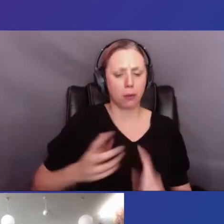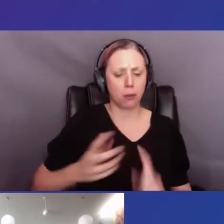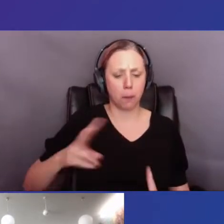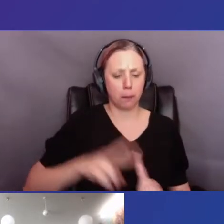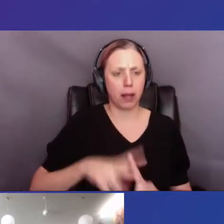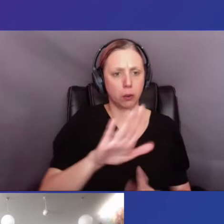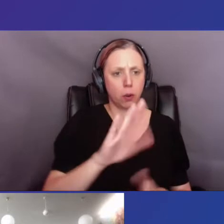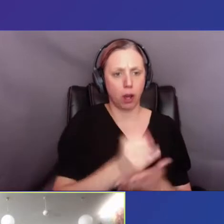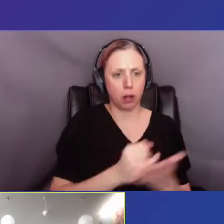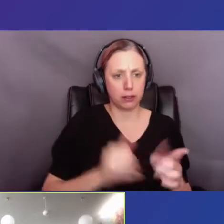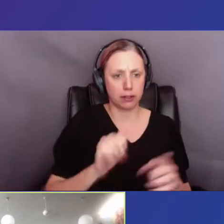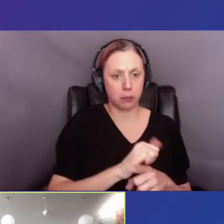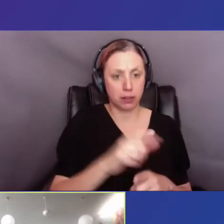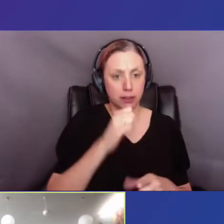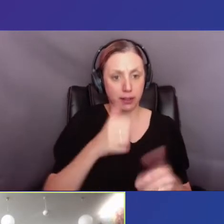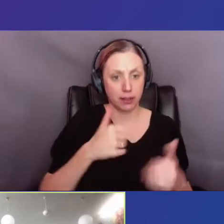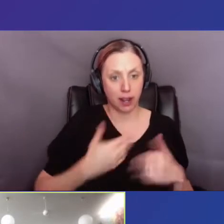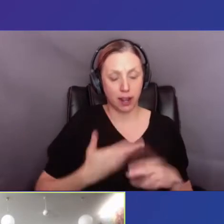before?